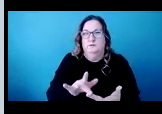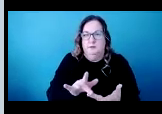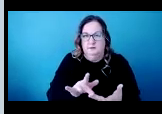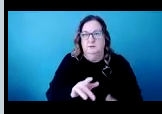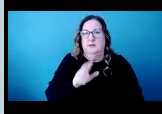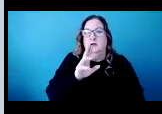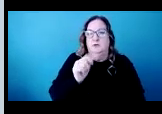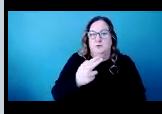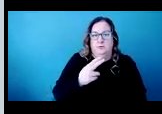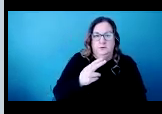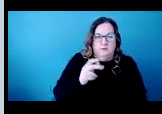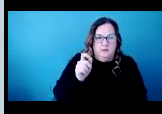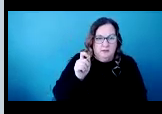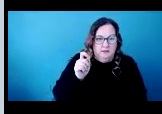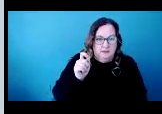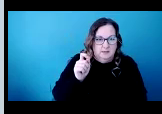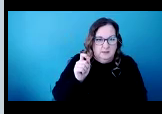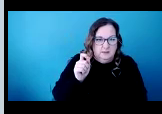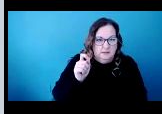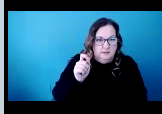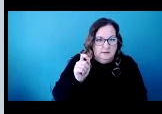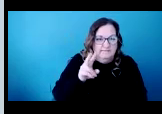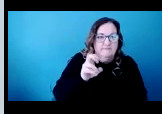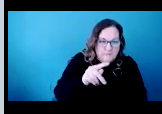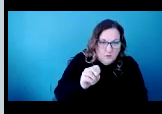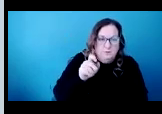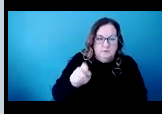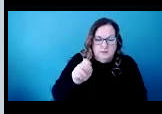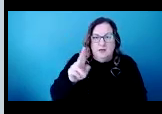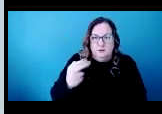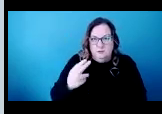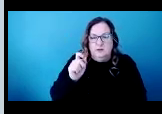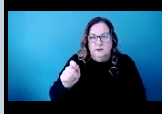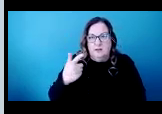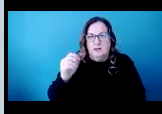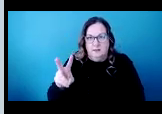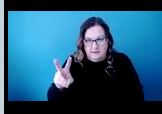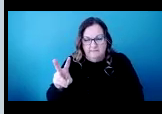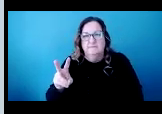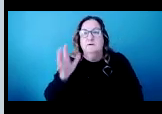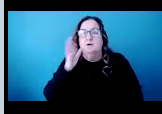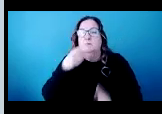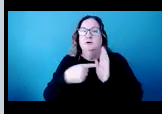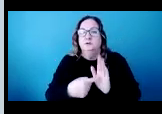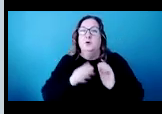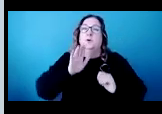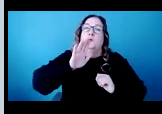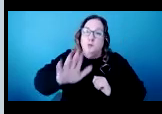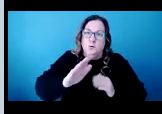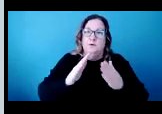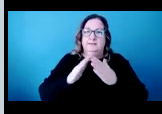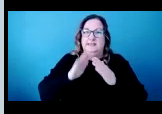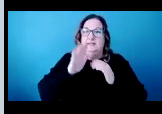you who is currently in office for your district or for your county or city.